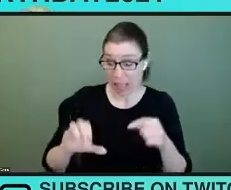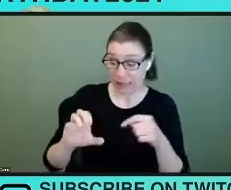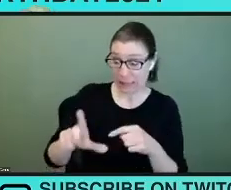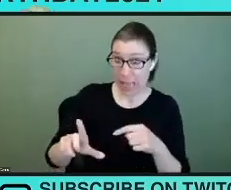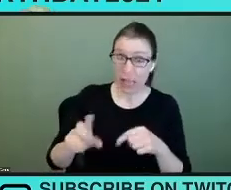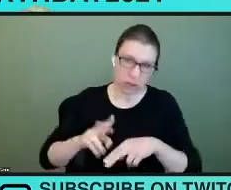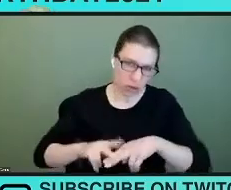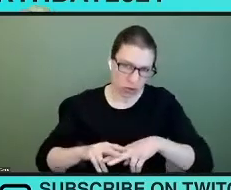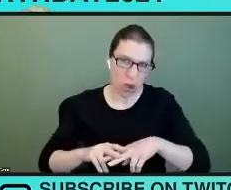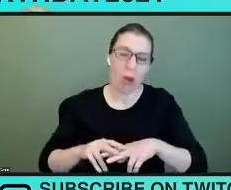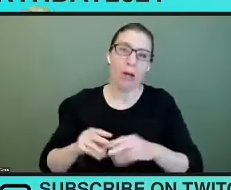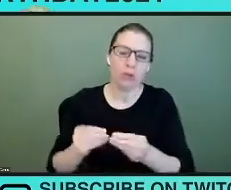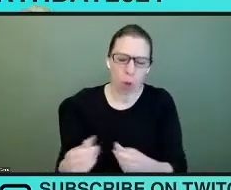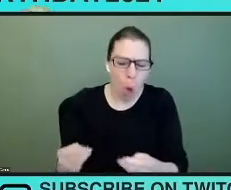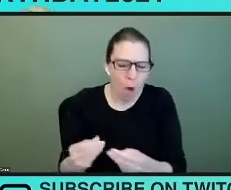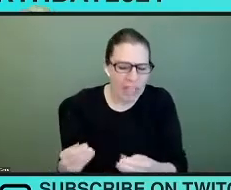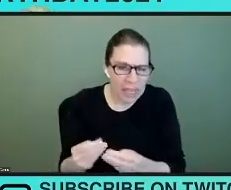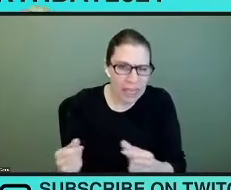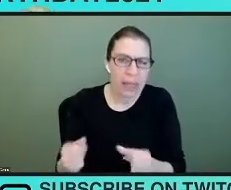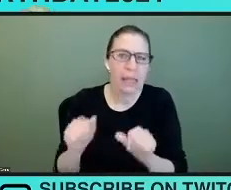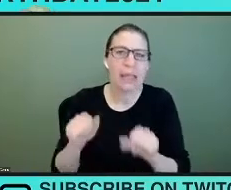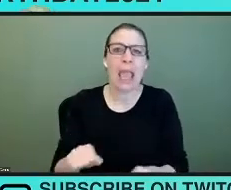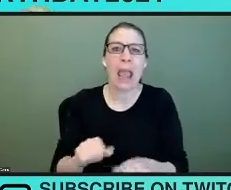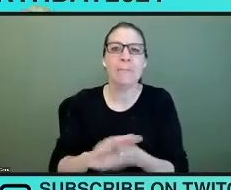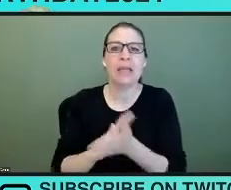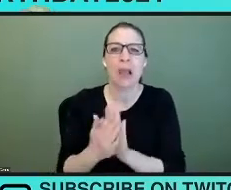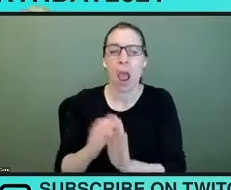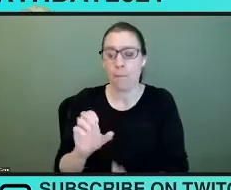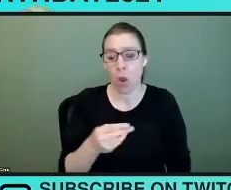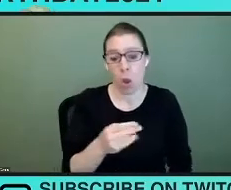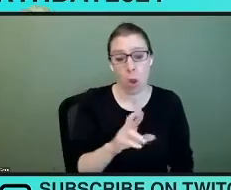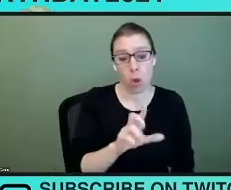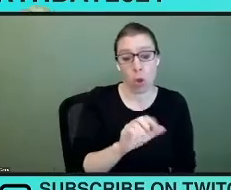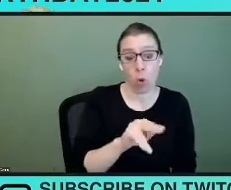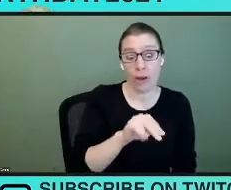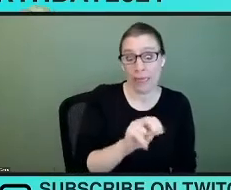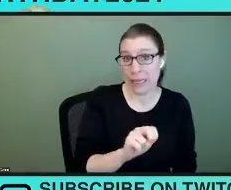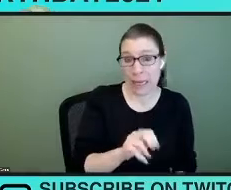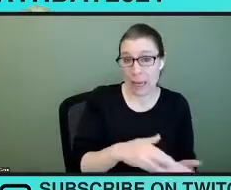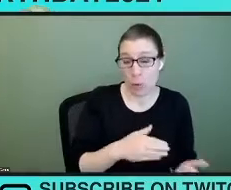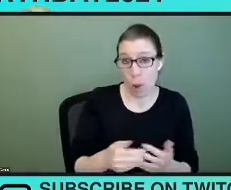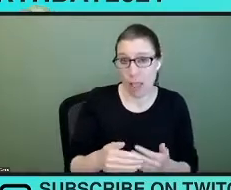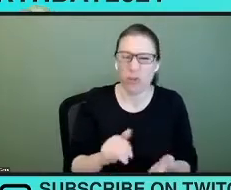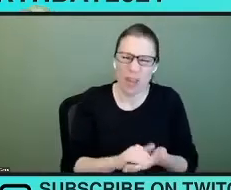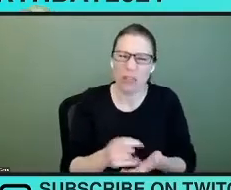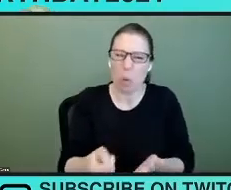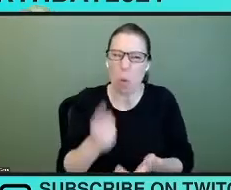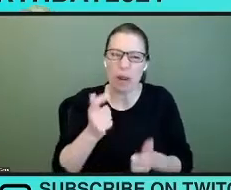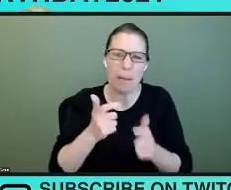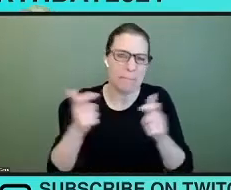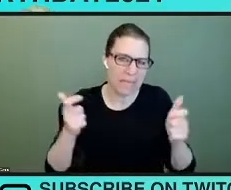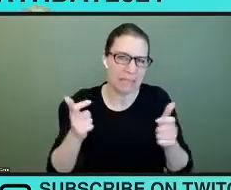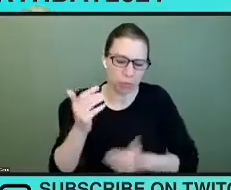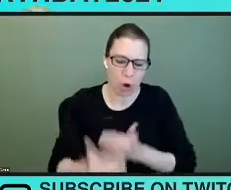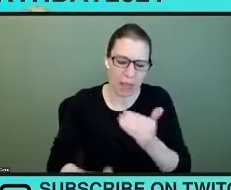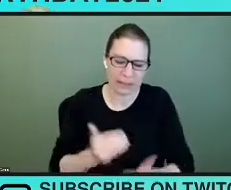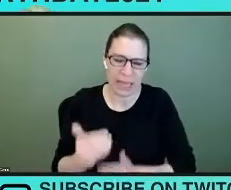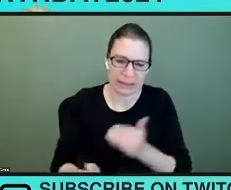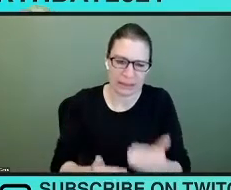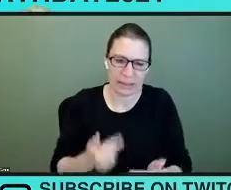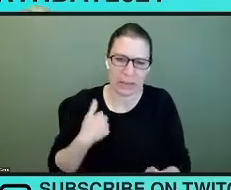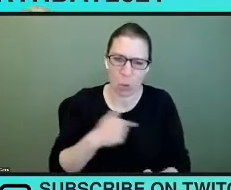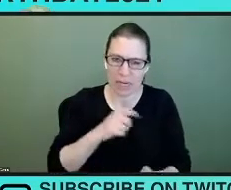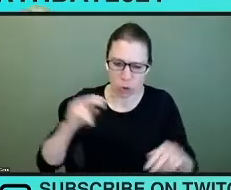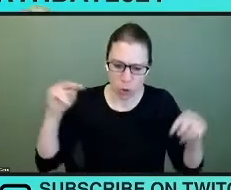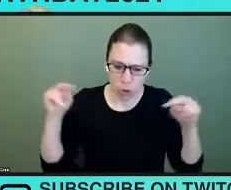becomes chlorine, like via electrolysis. That's one of the largest processes, so it uses close to 2% of